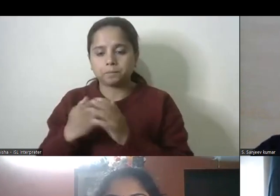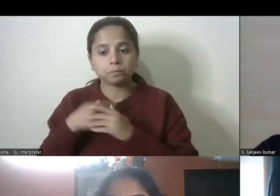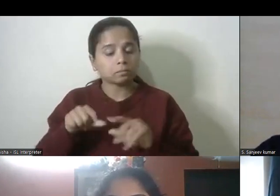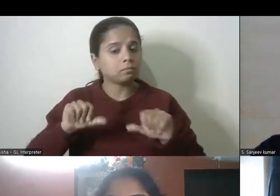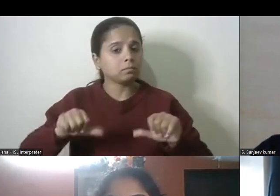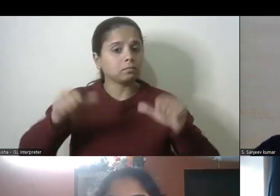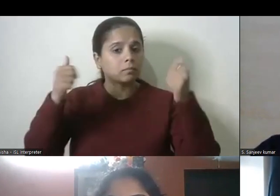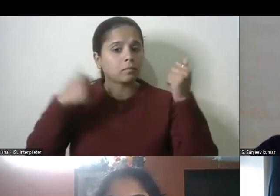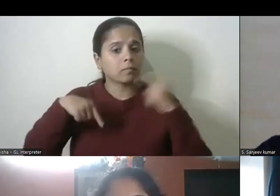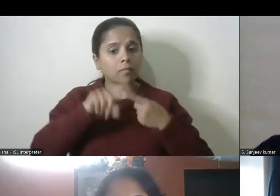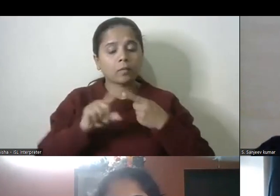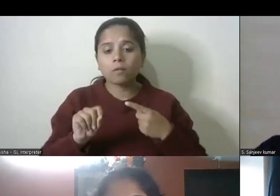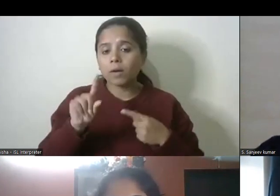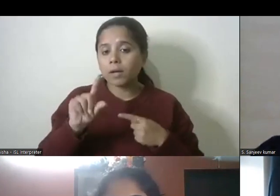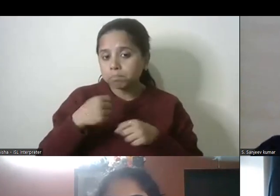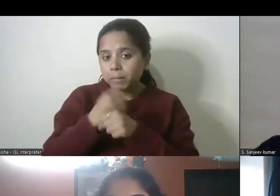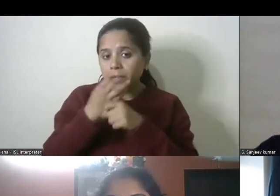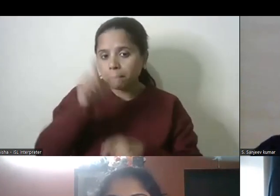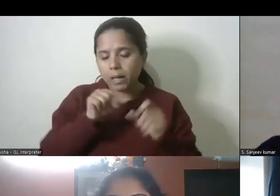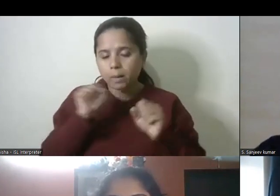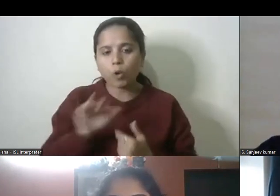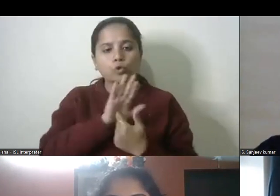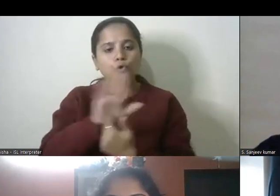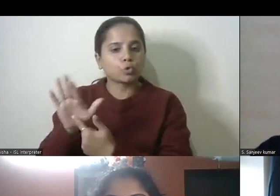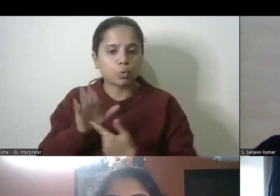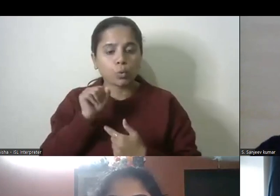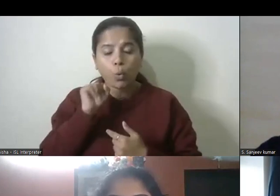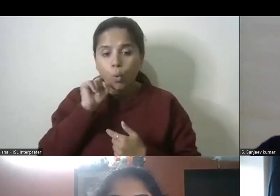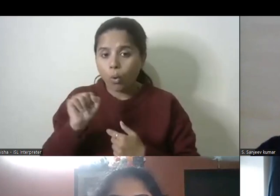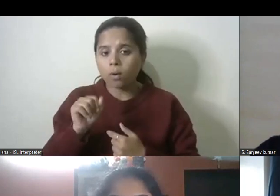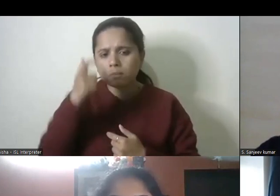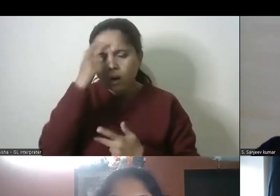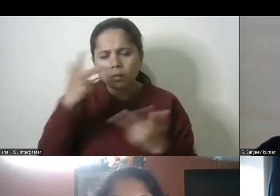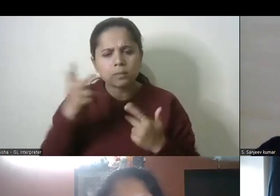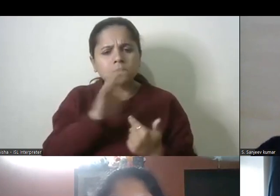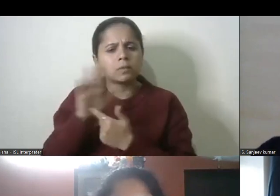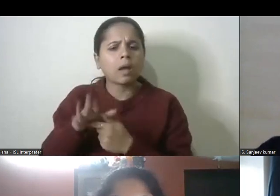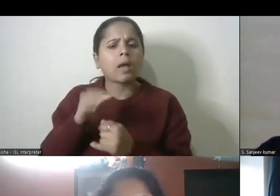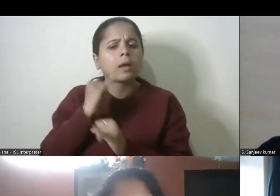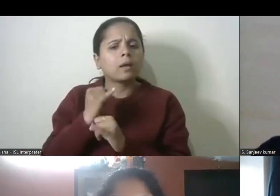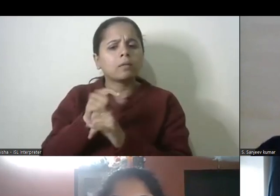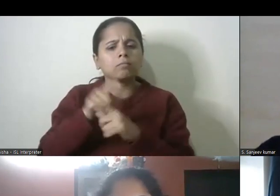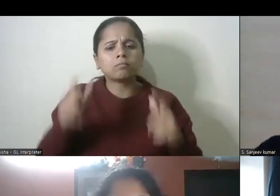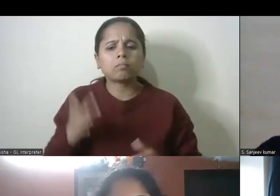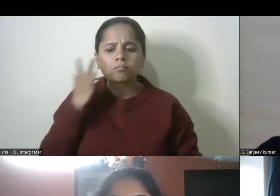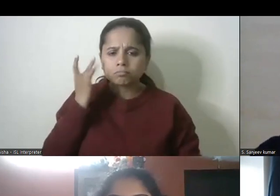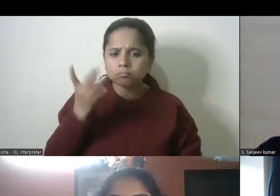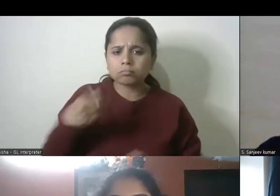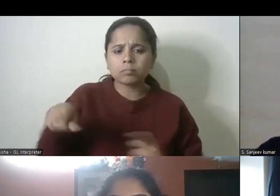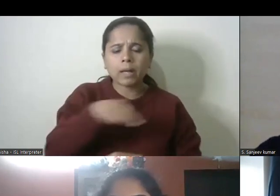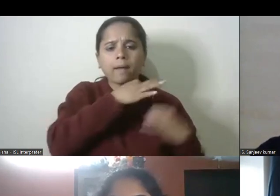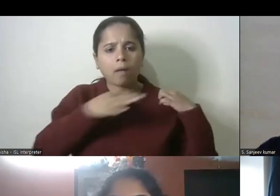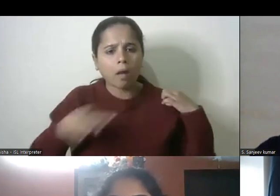successfully persuaded people's representatives to raise the issue of institutionalized neglect of caste diversity